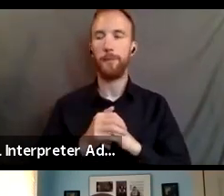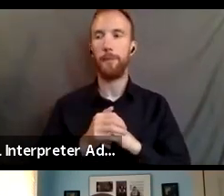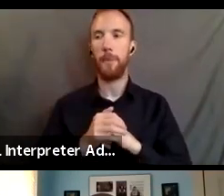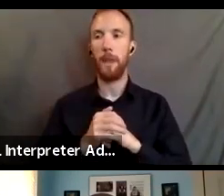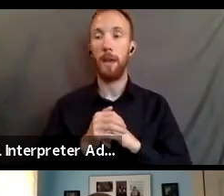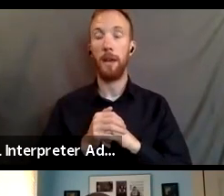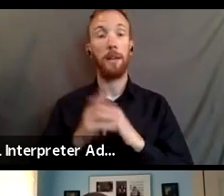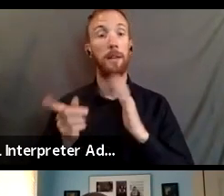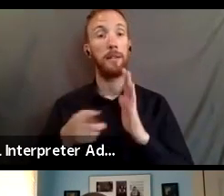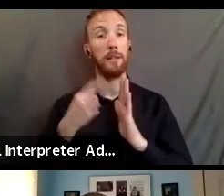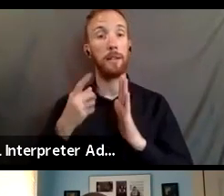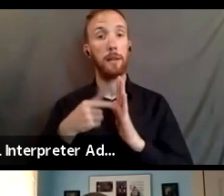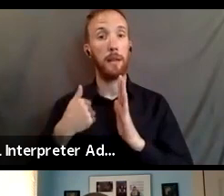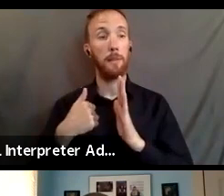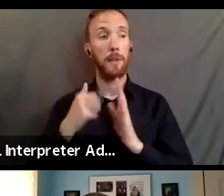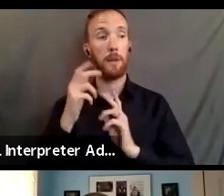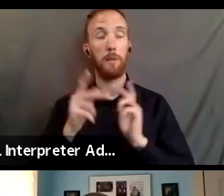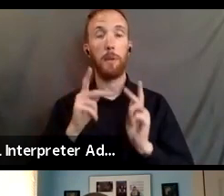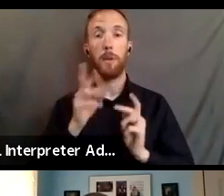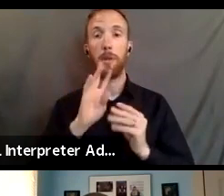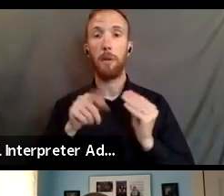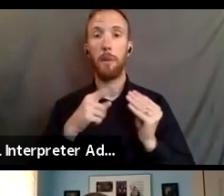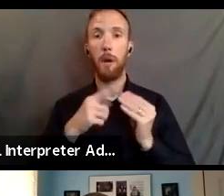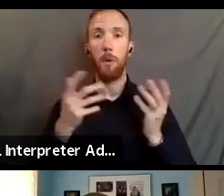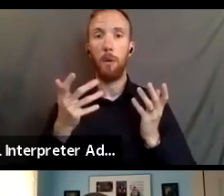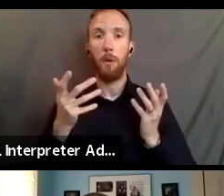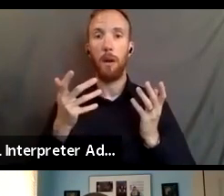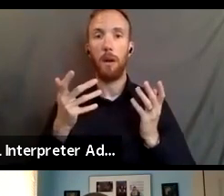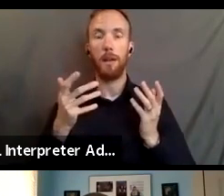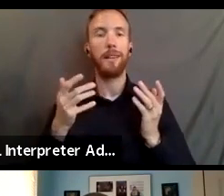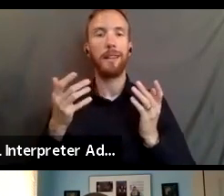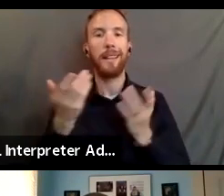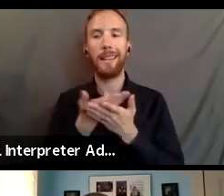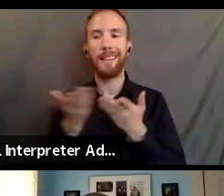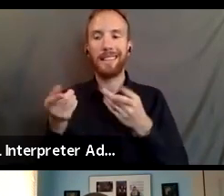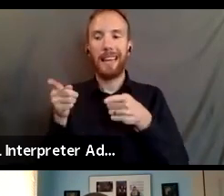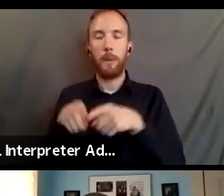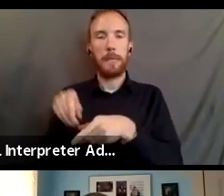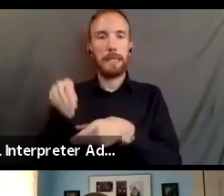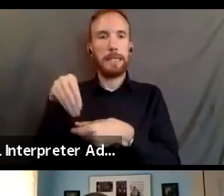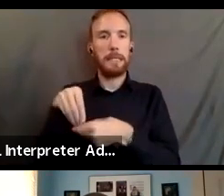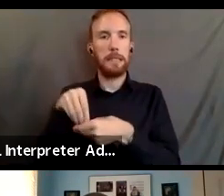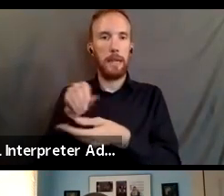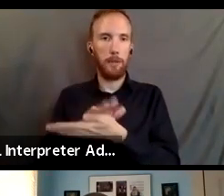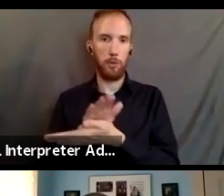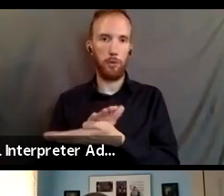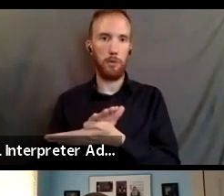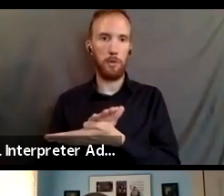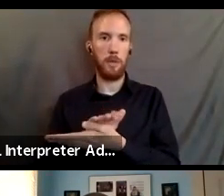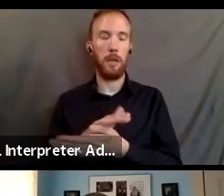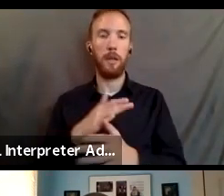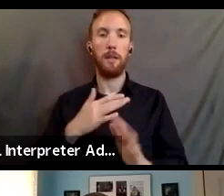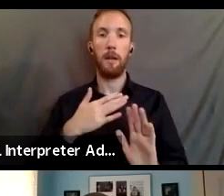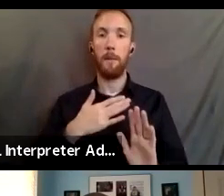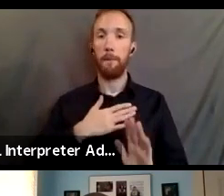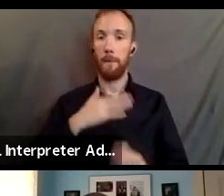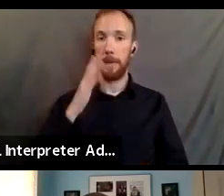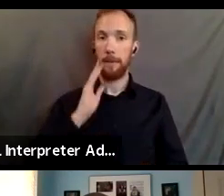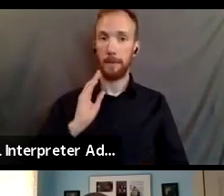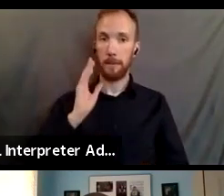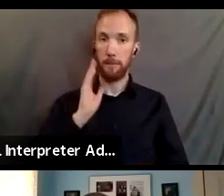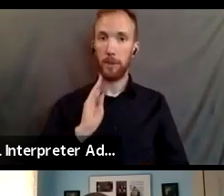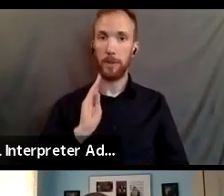about people talking about what's going on inside the schools my experiences have been the concerns coming up